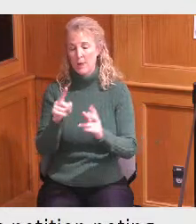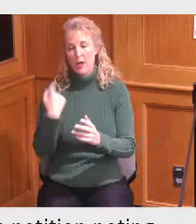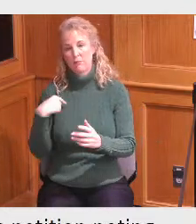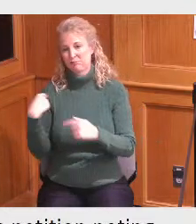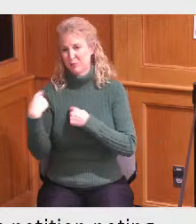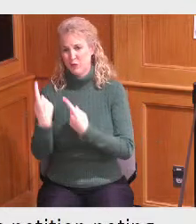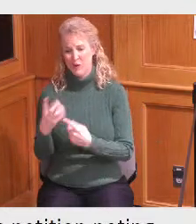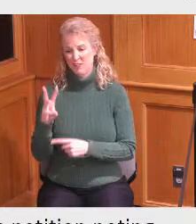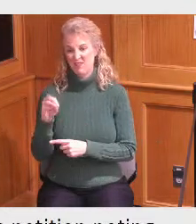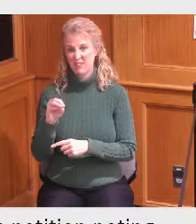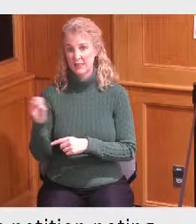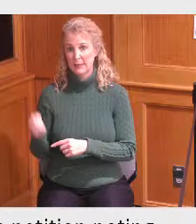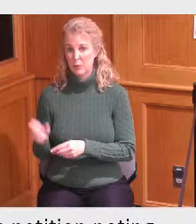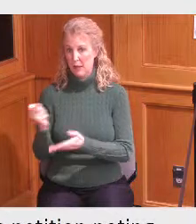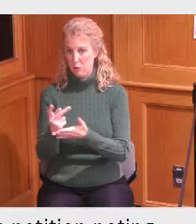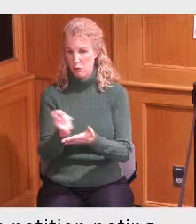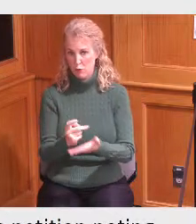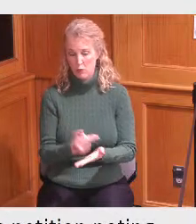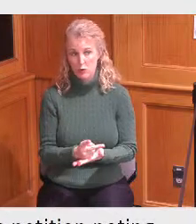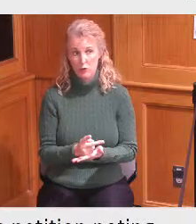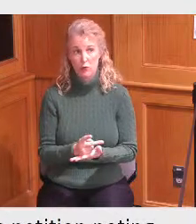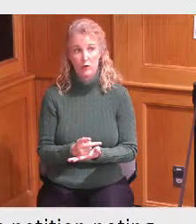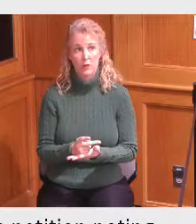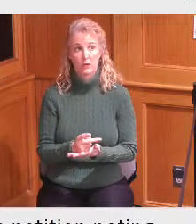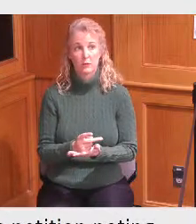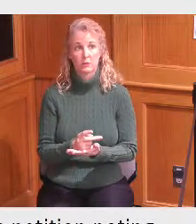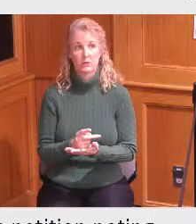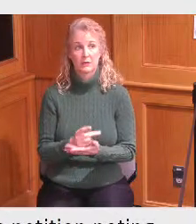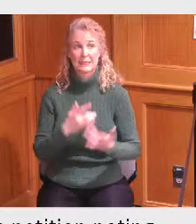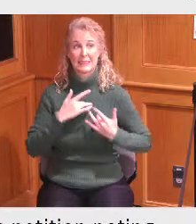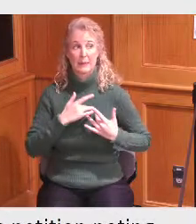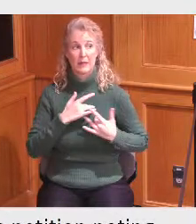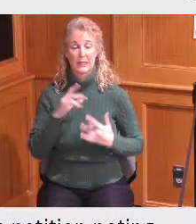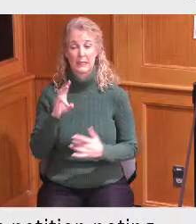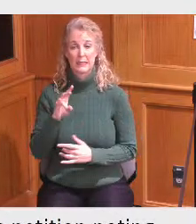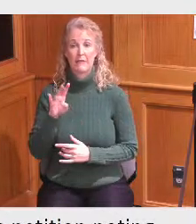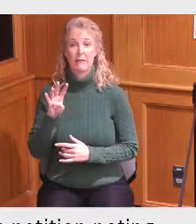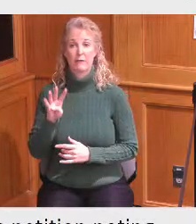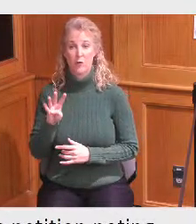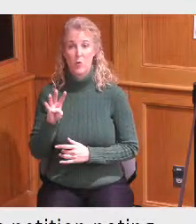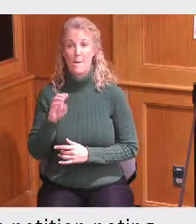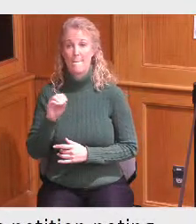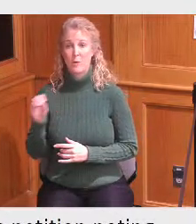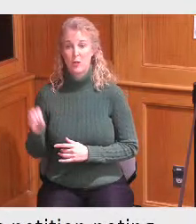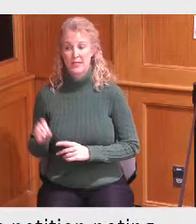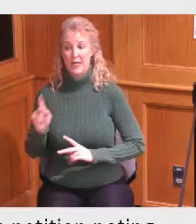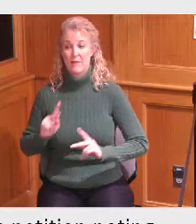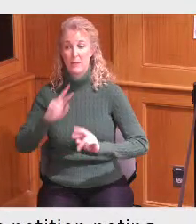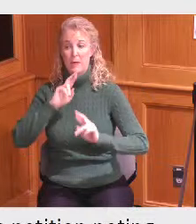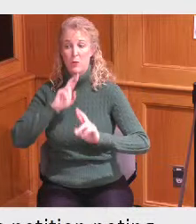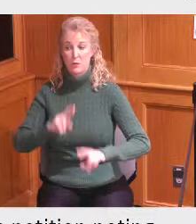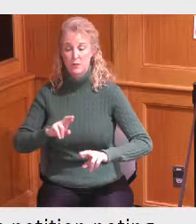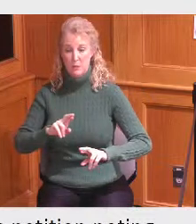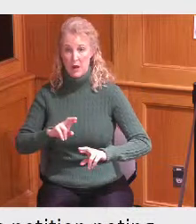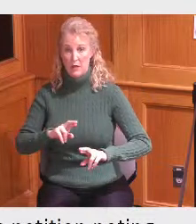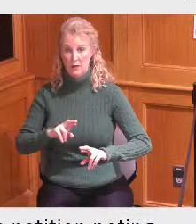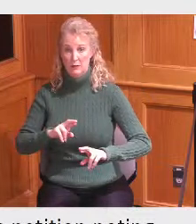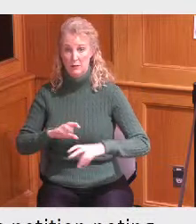achieved. Historically, it's been 74% response rate. Last time it was 75%. We've seen a continual